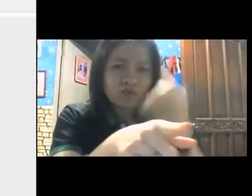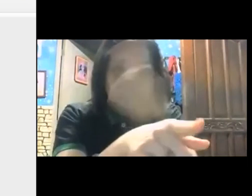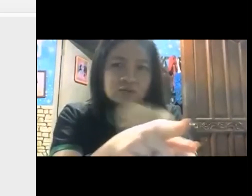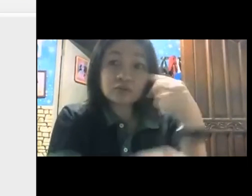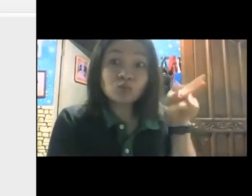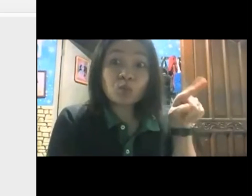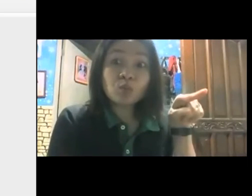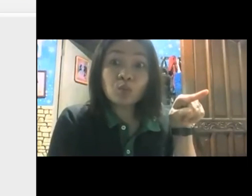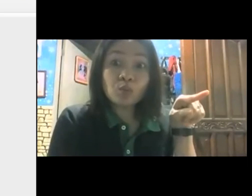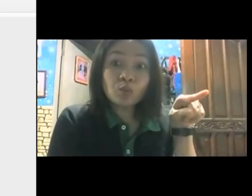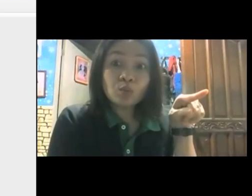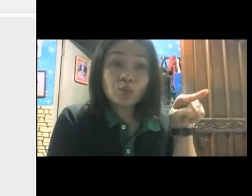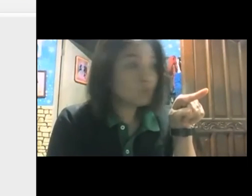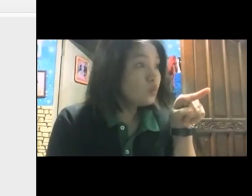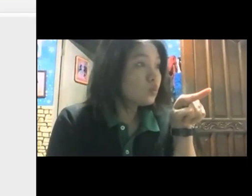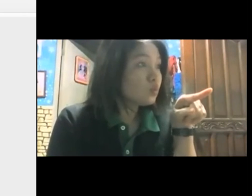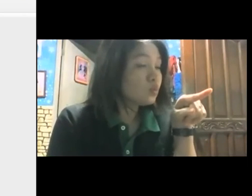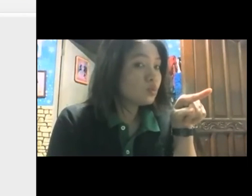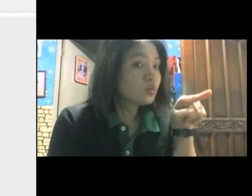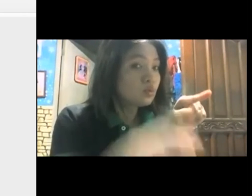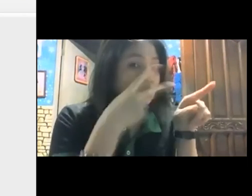So you,